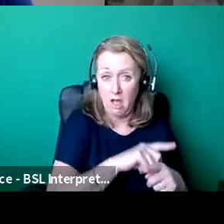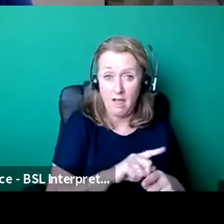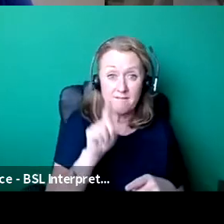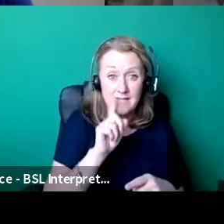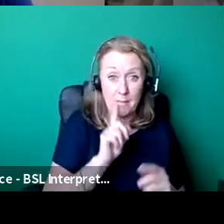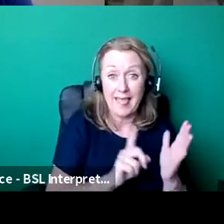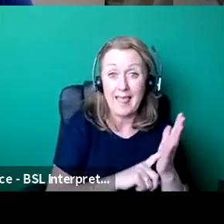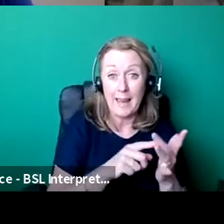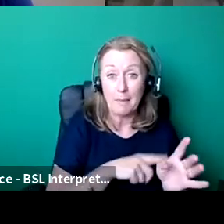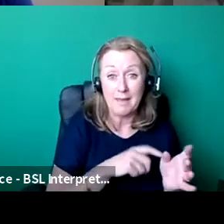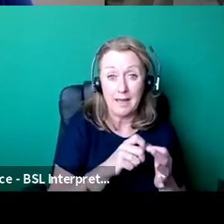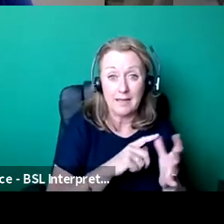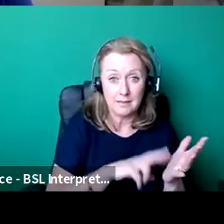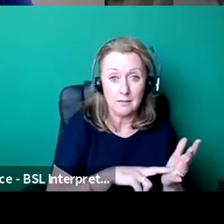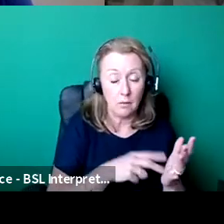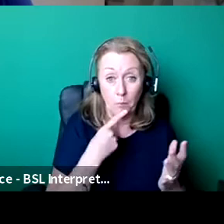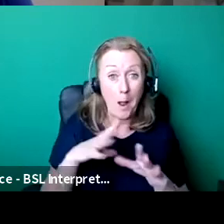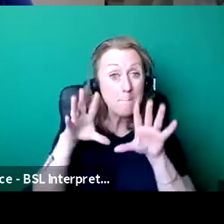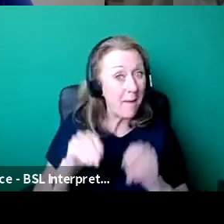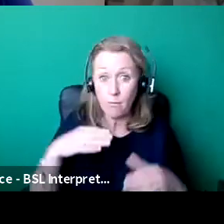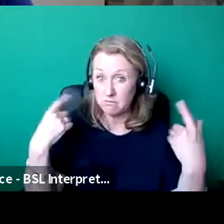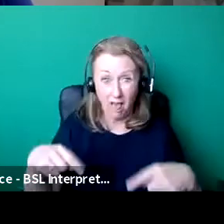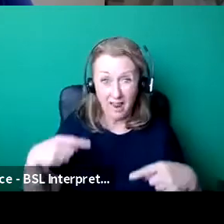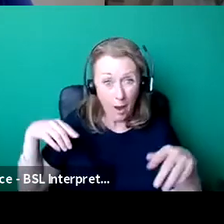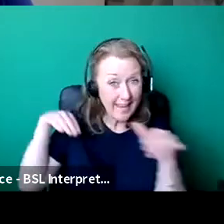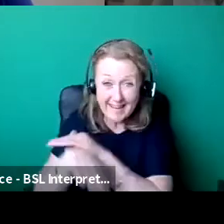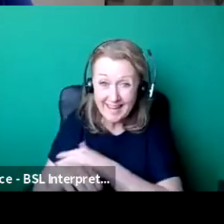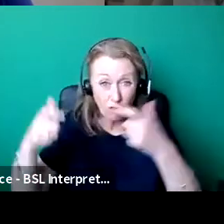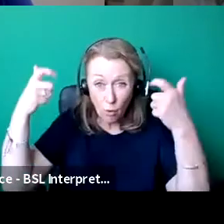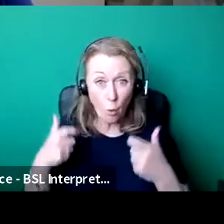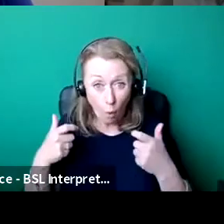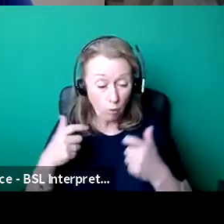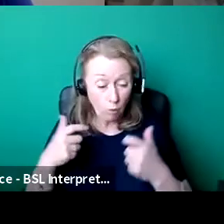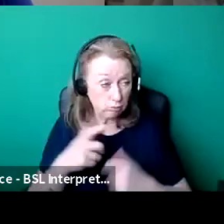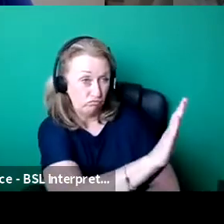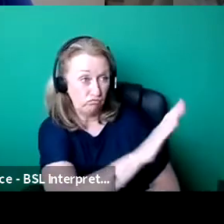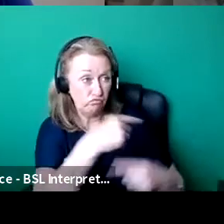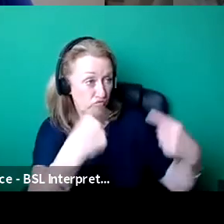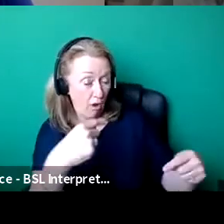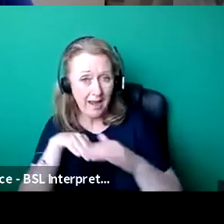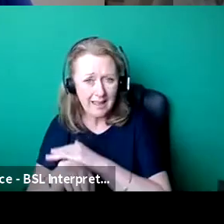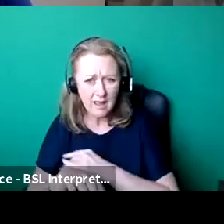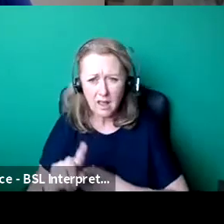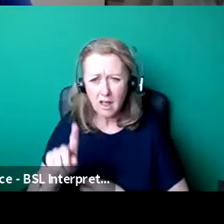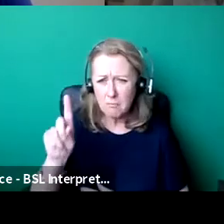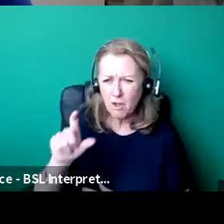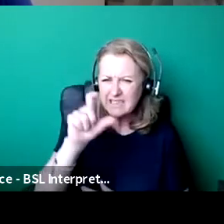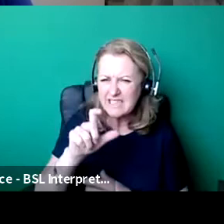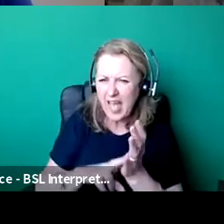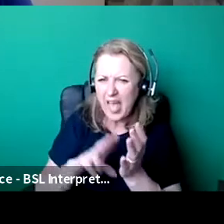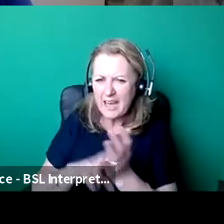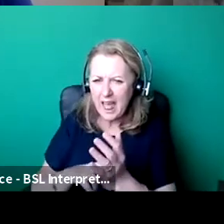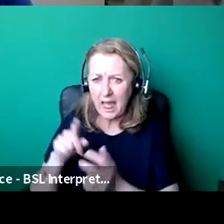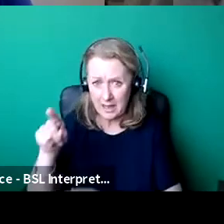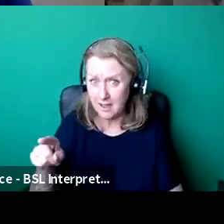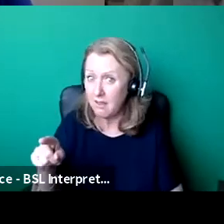female journalists were banned from the courtroom, saying you're not allowed to. And yeah, the CNN reporter who also happened to